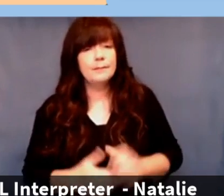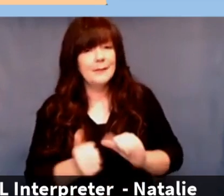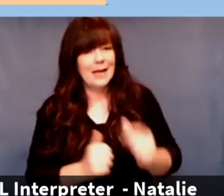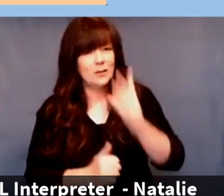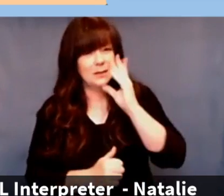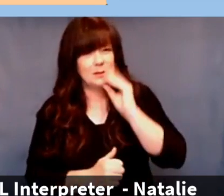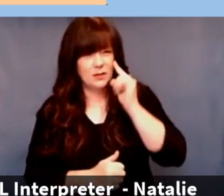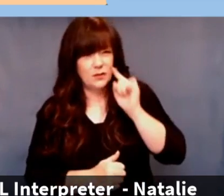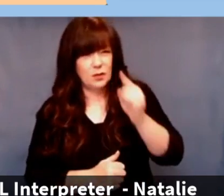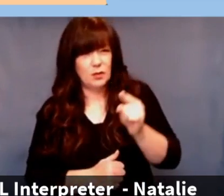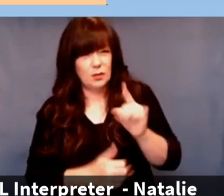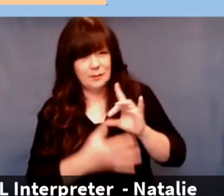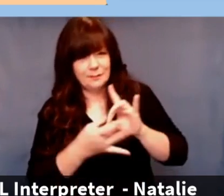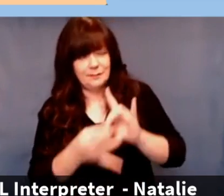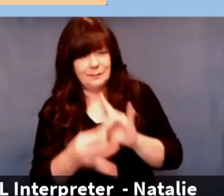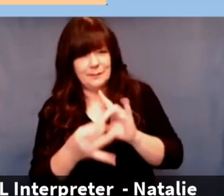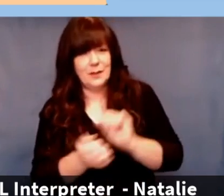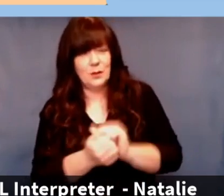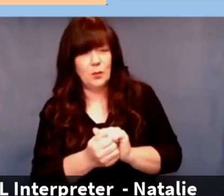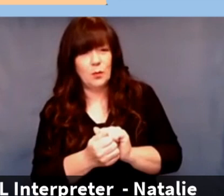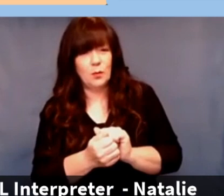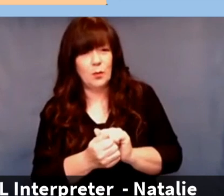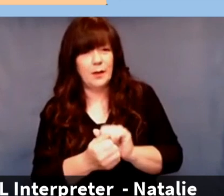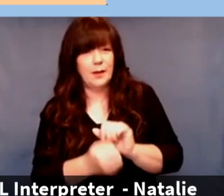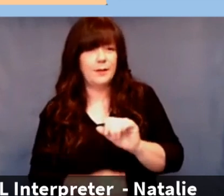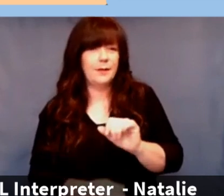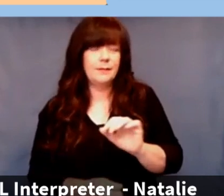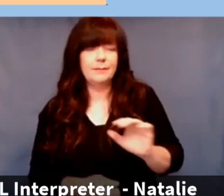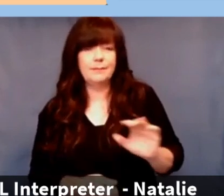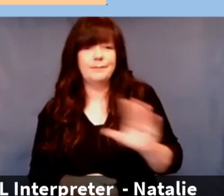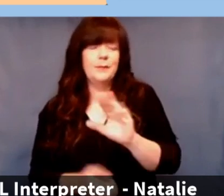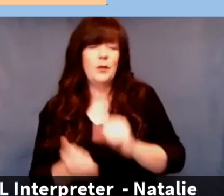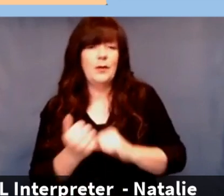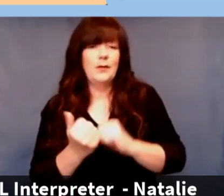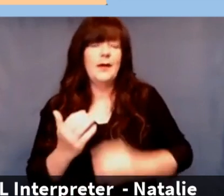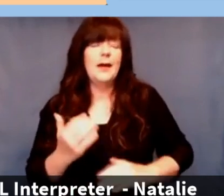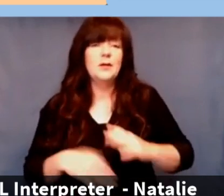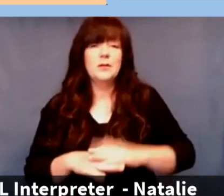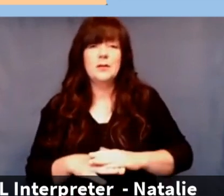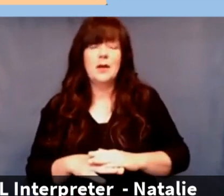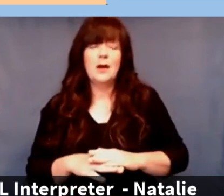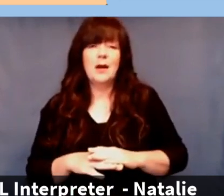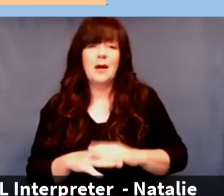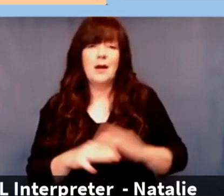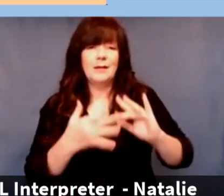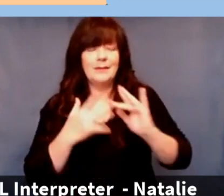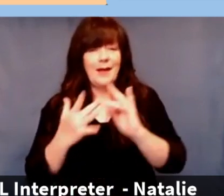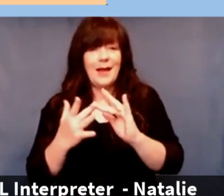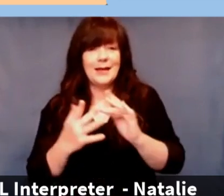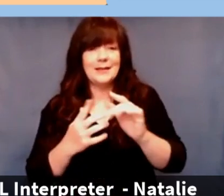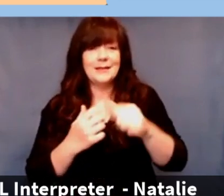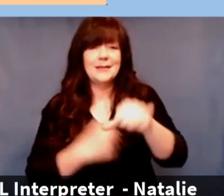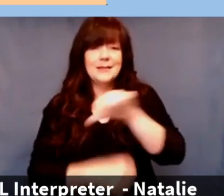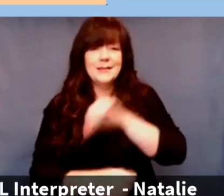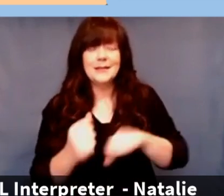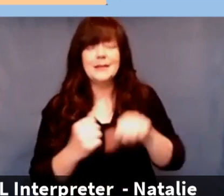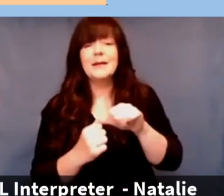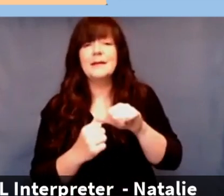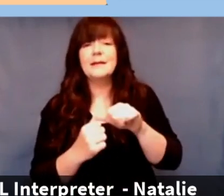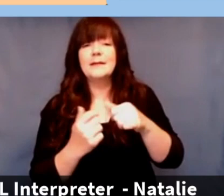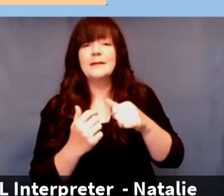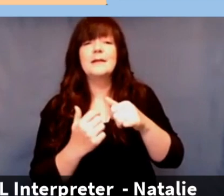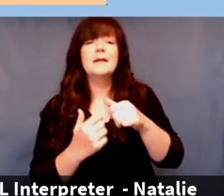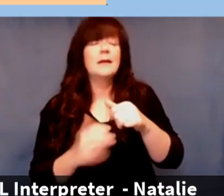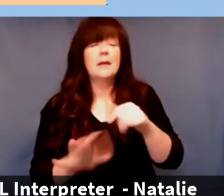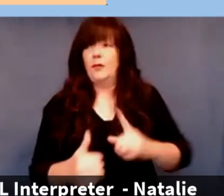for you connecting with fans on this, you know, on a digital platform like this, instead of being, you know, face to face? Yeah, this is